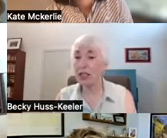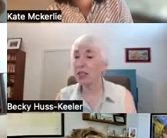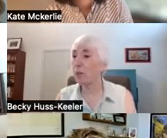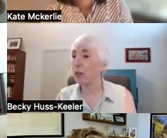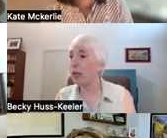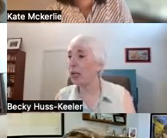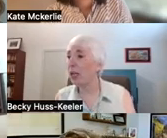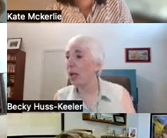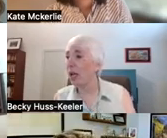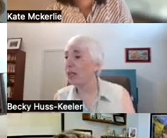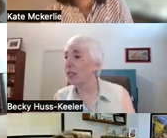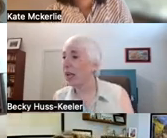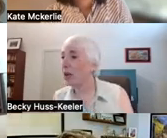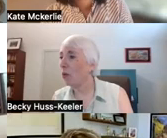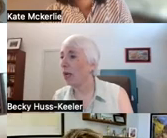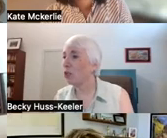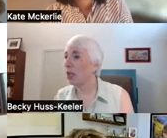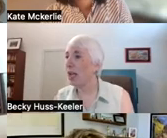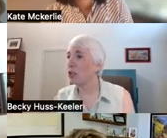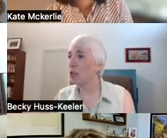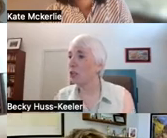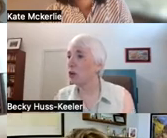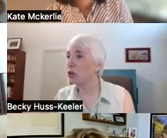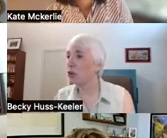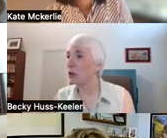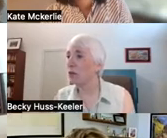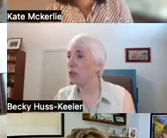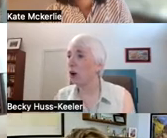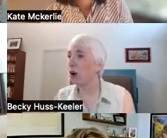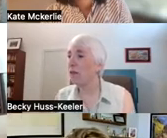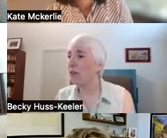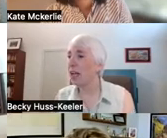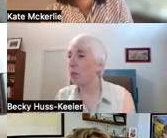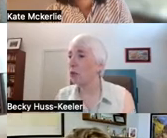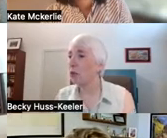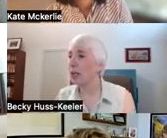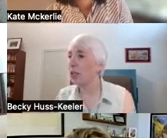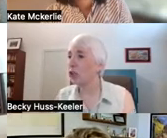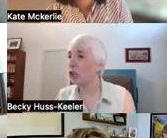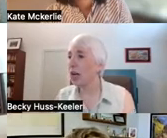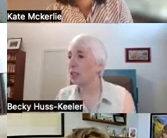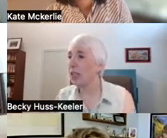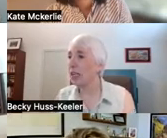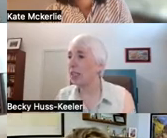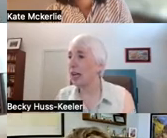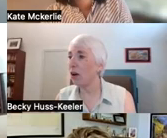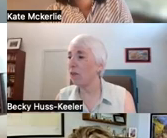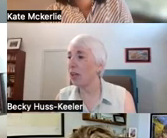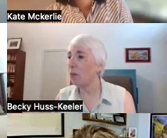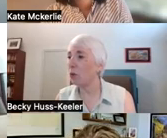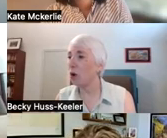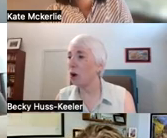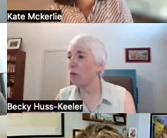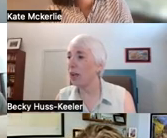child has a disability. And the second one, education and social services are available to meet their child's needs and